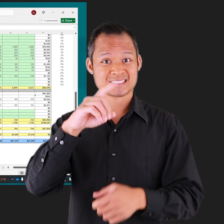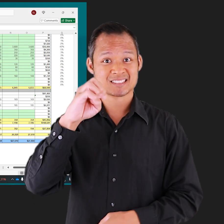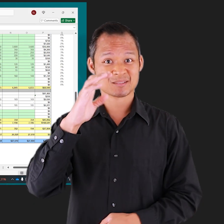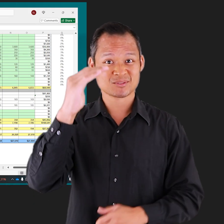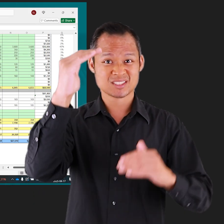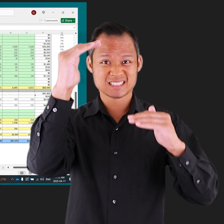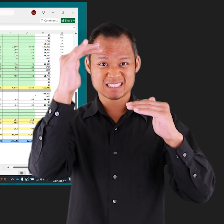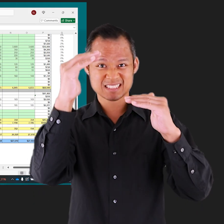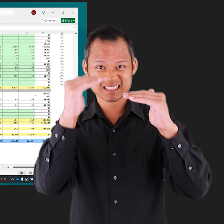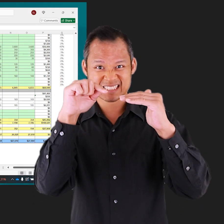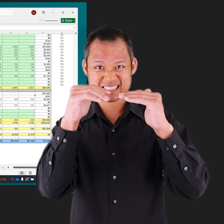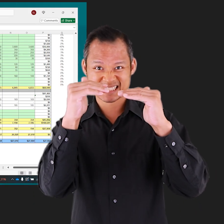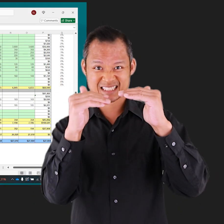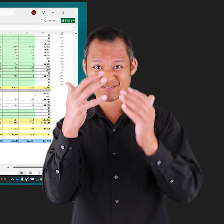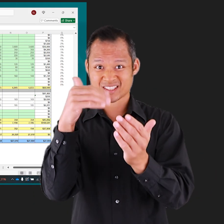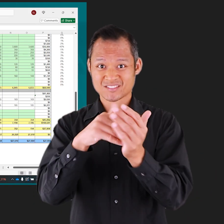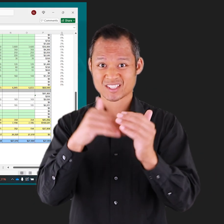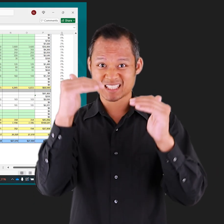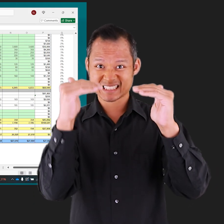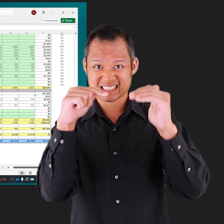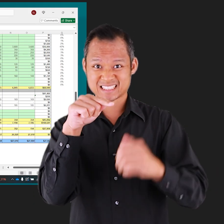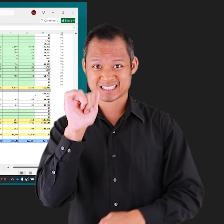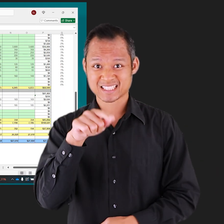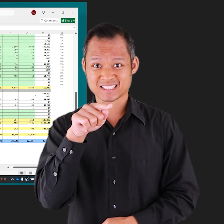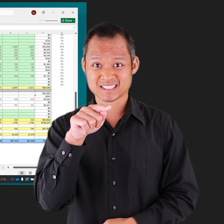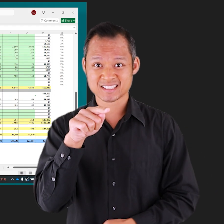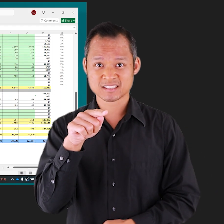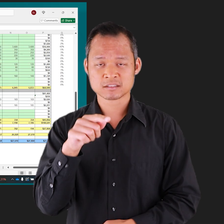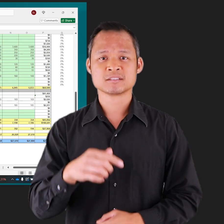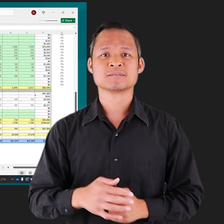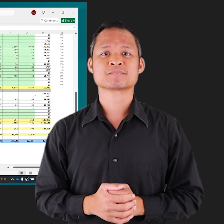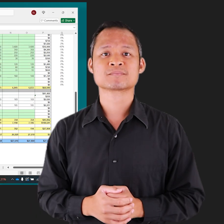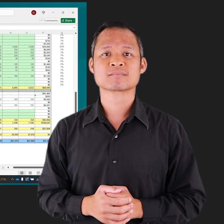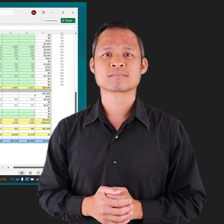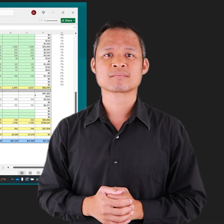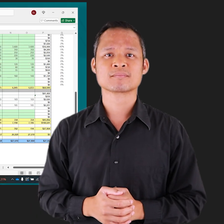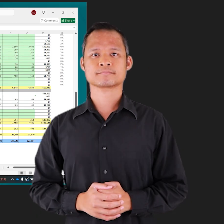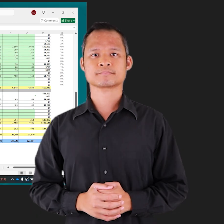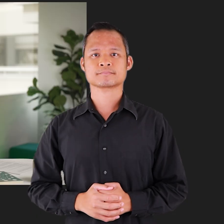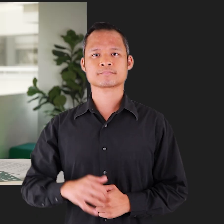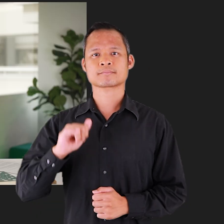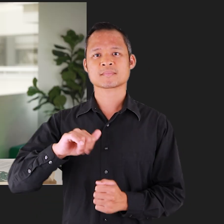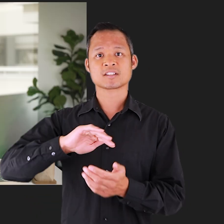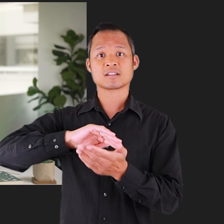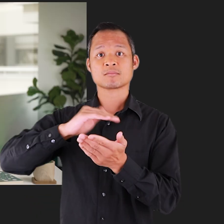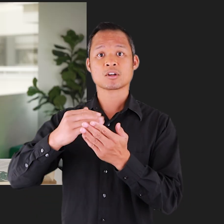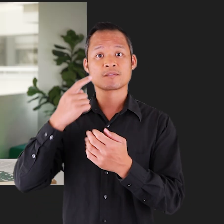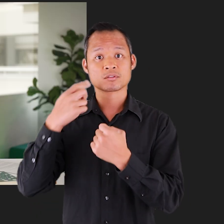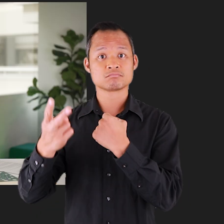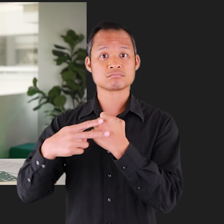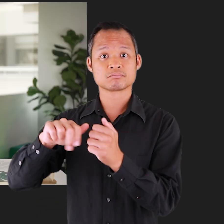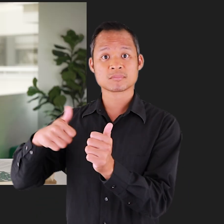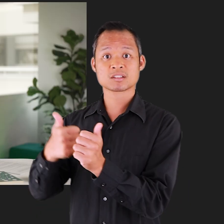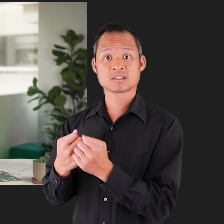As you can see, the lowest they go in their bank account is just under $5,000 in December. The amount of working